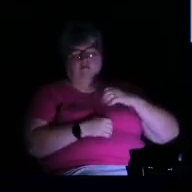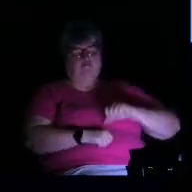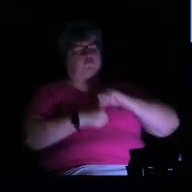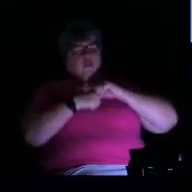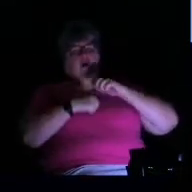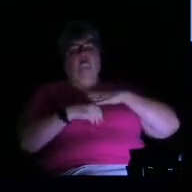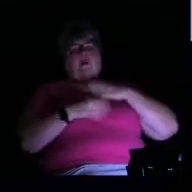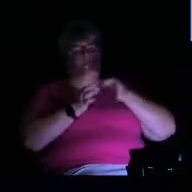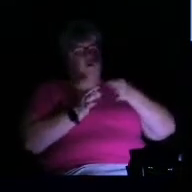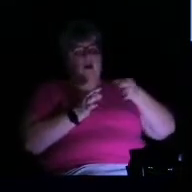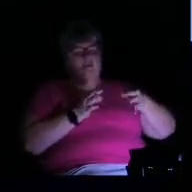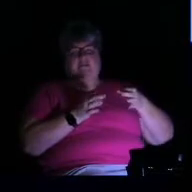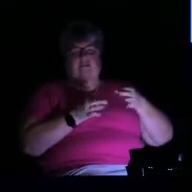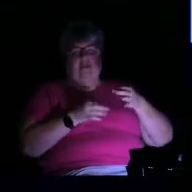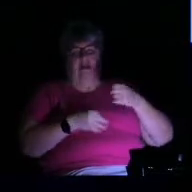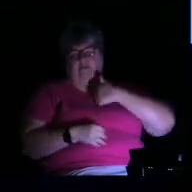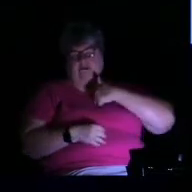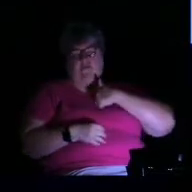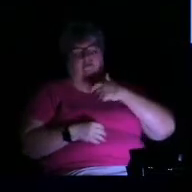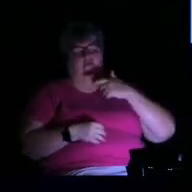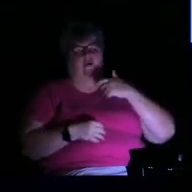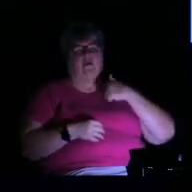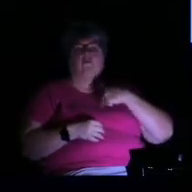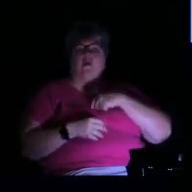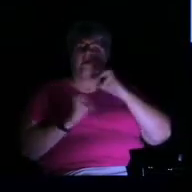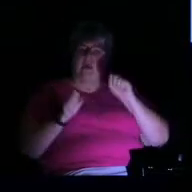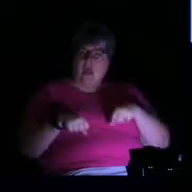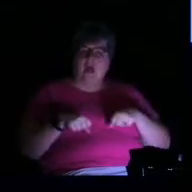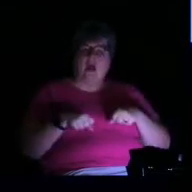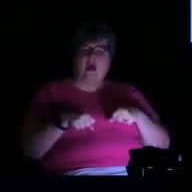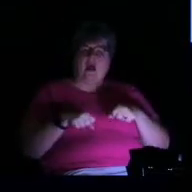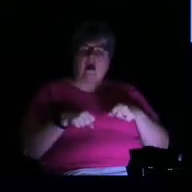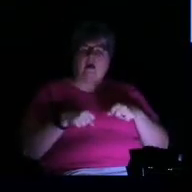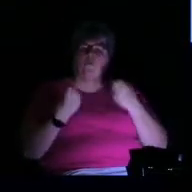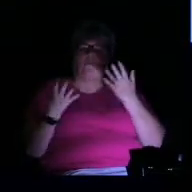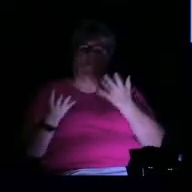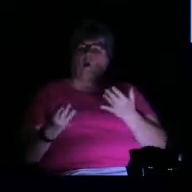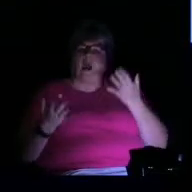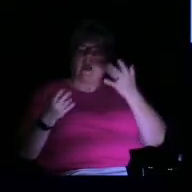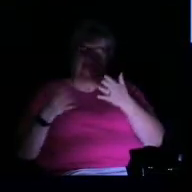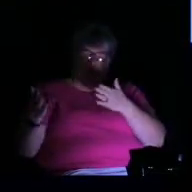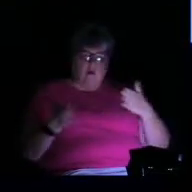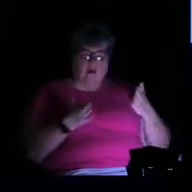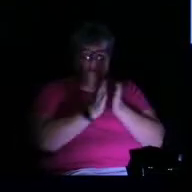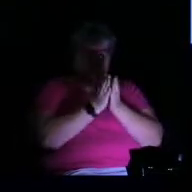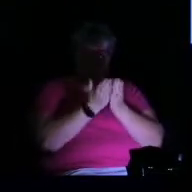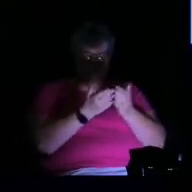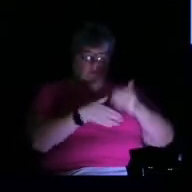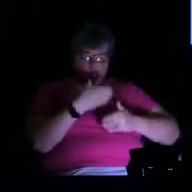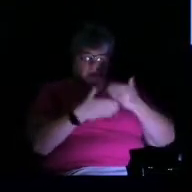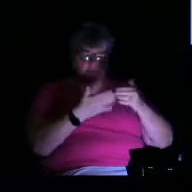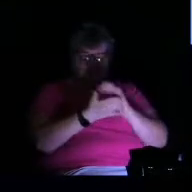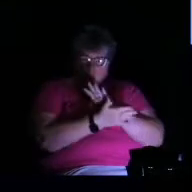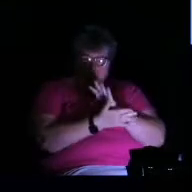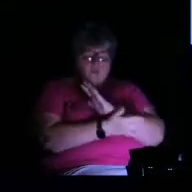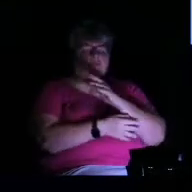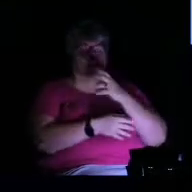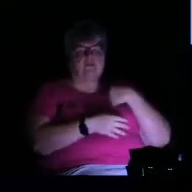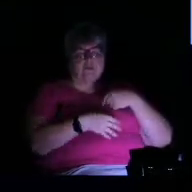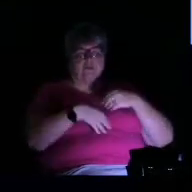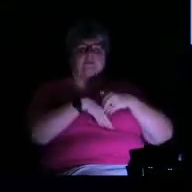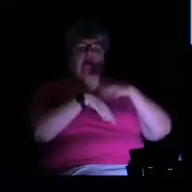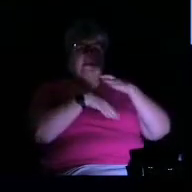procrastinating nature. Now, we can get away, all right? We can get away with waiting to organize books and process receipts and even send out thank